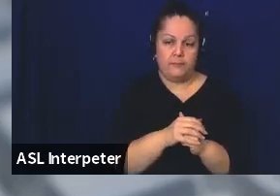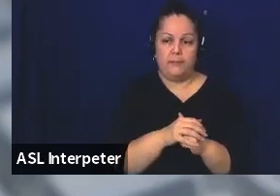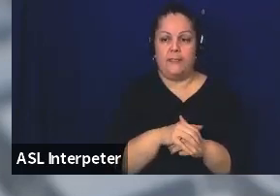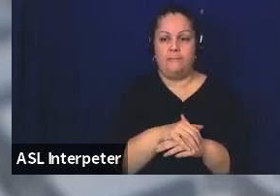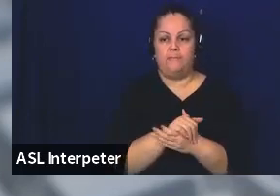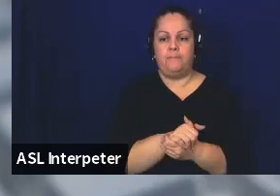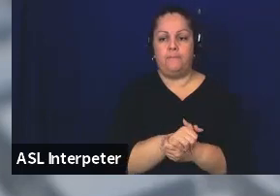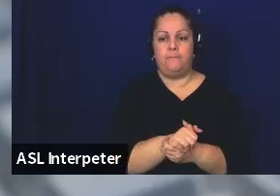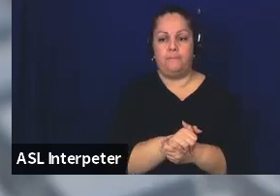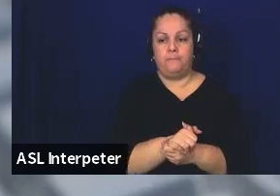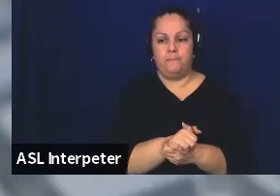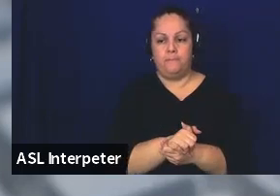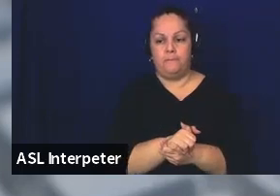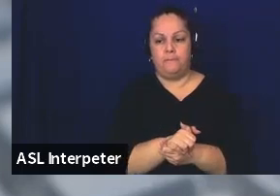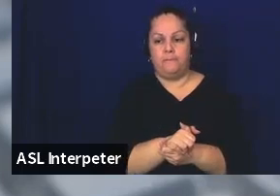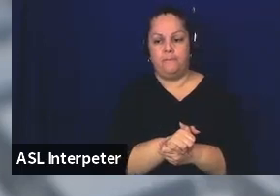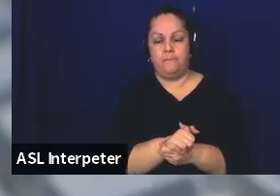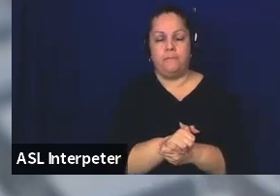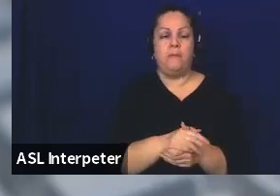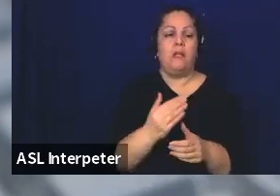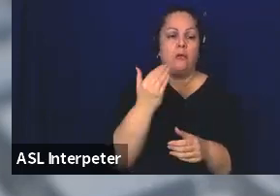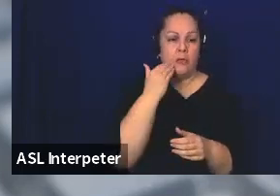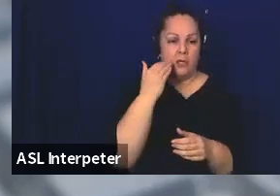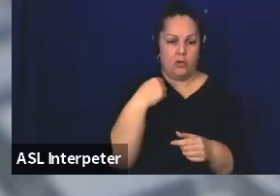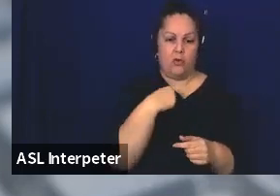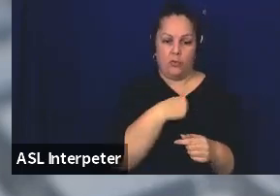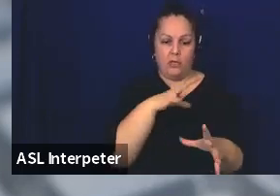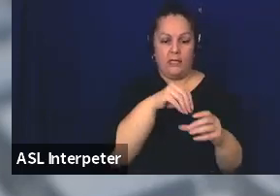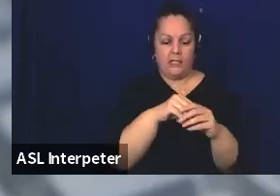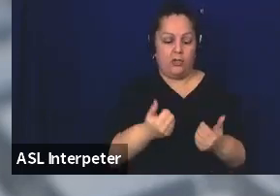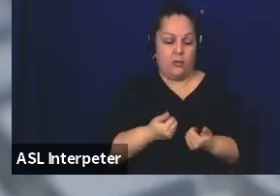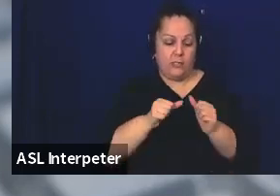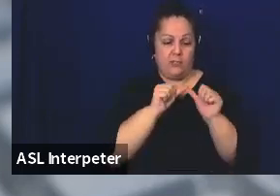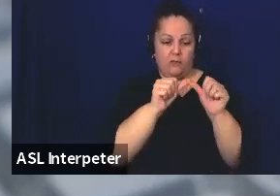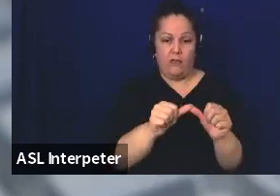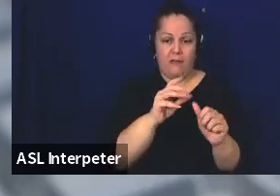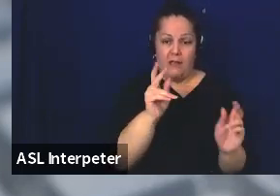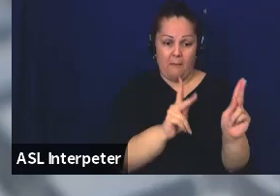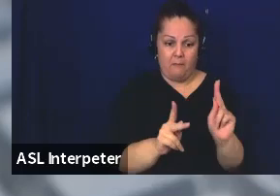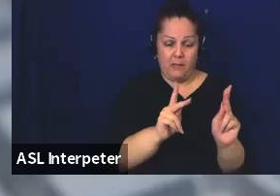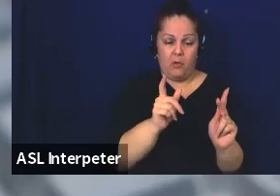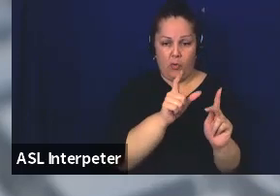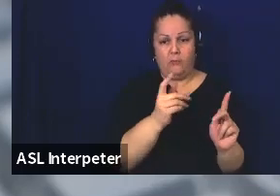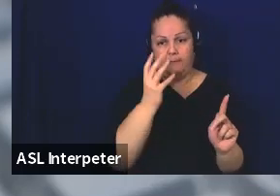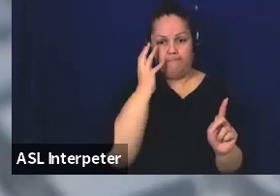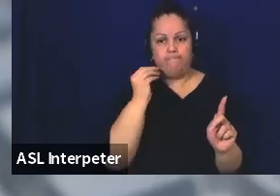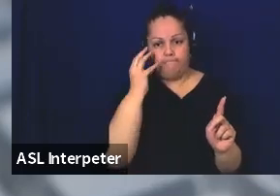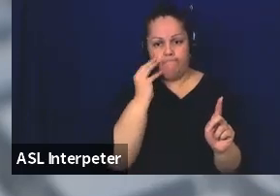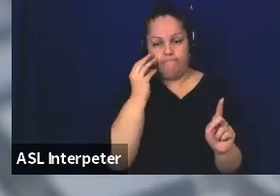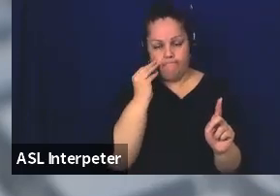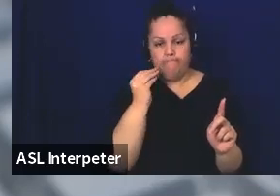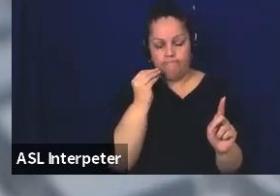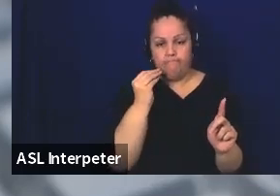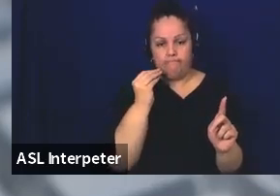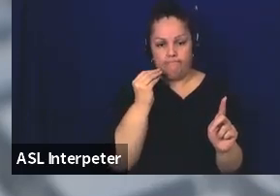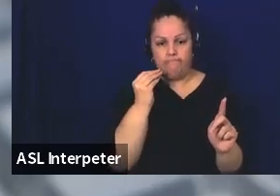And lastly, we know that we are engaging with survivors and individuals with lived experience much more over